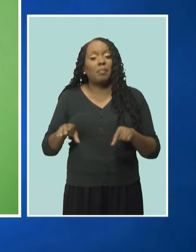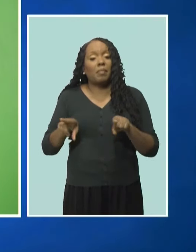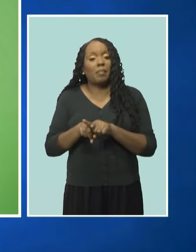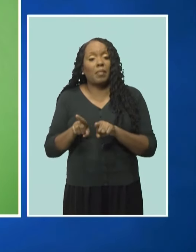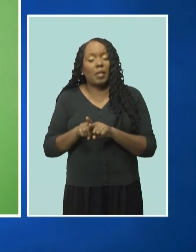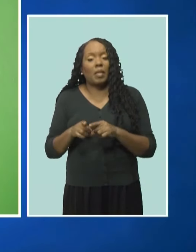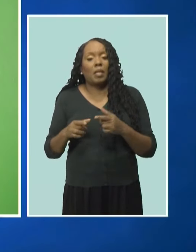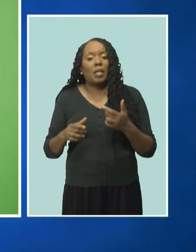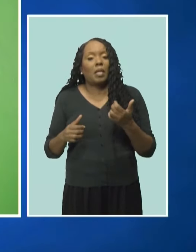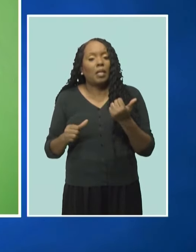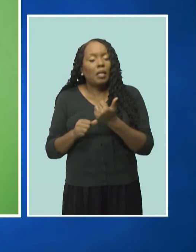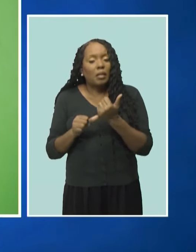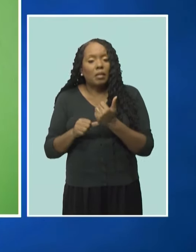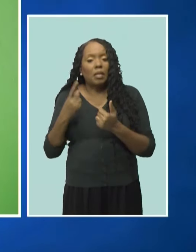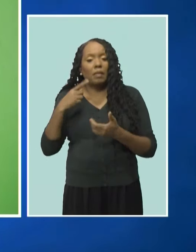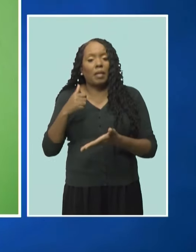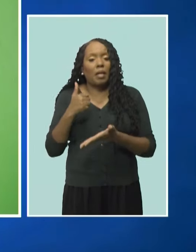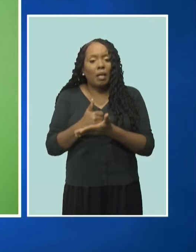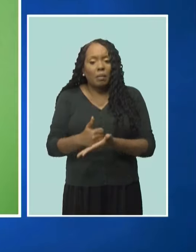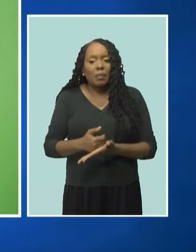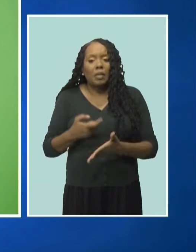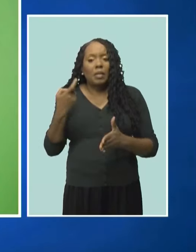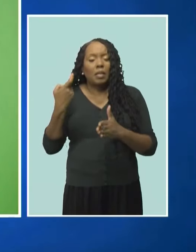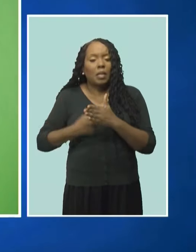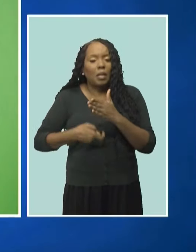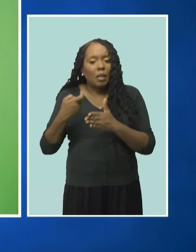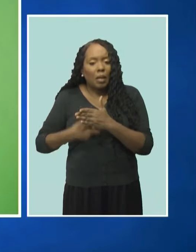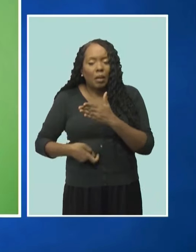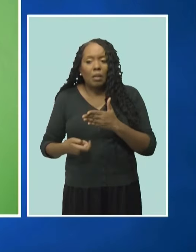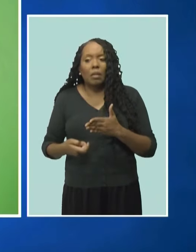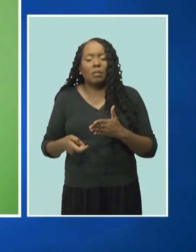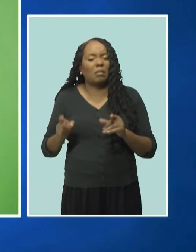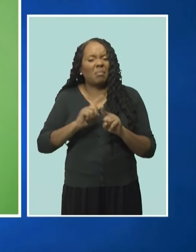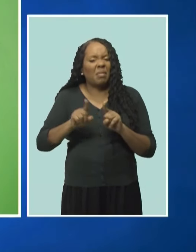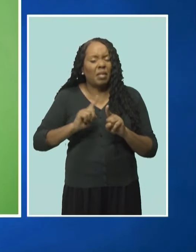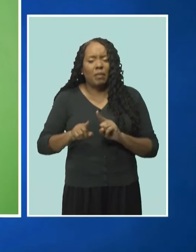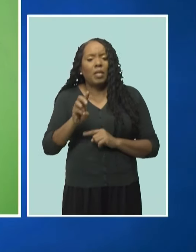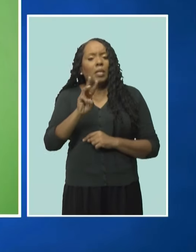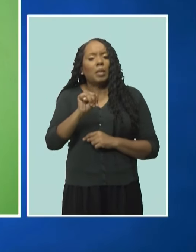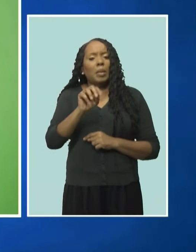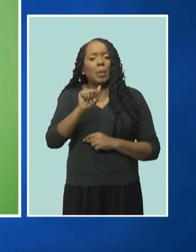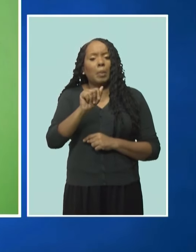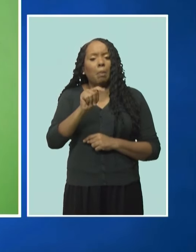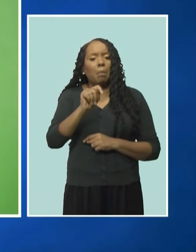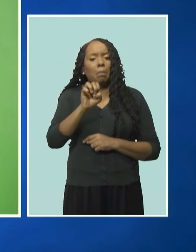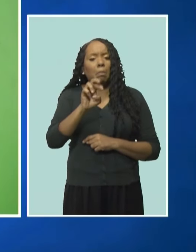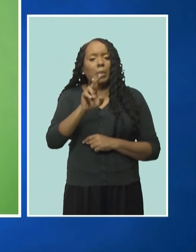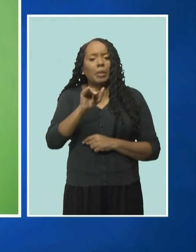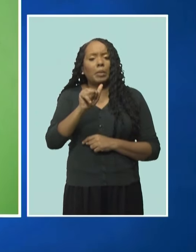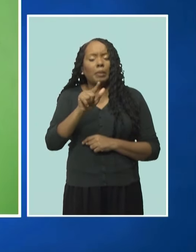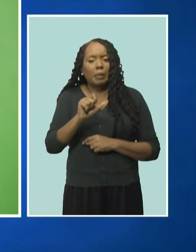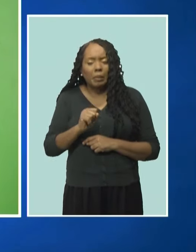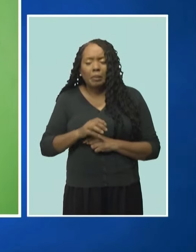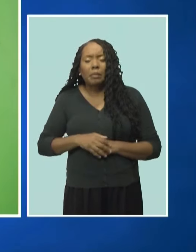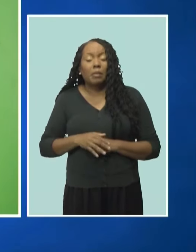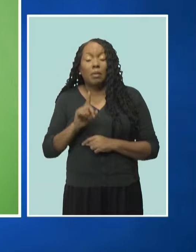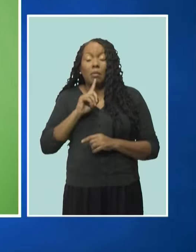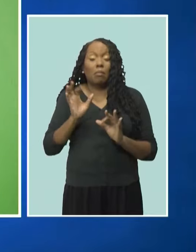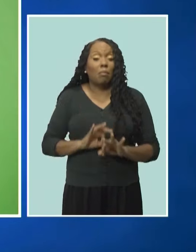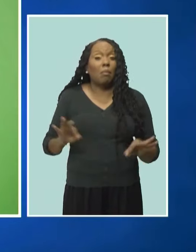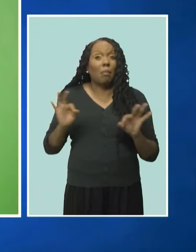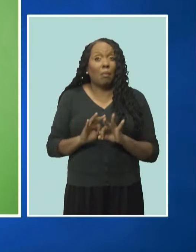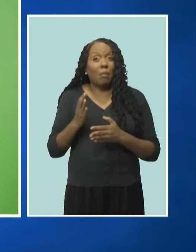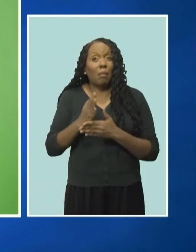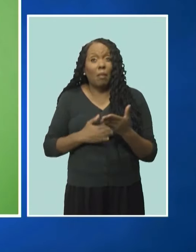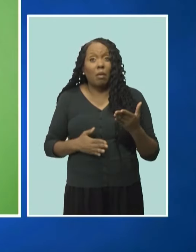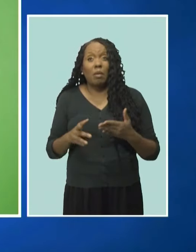like helping with the cost of getting some of the branding material and the marketing material as well. So that was actually